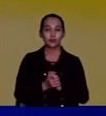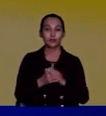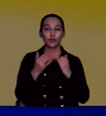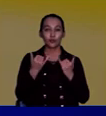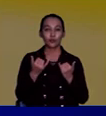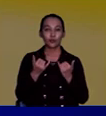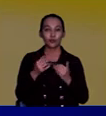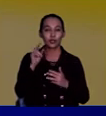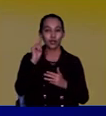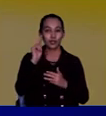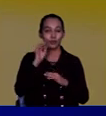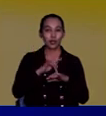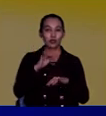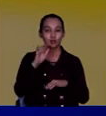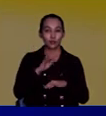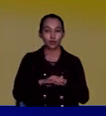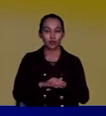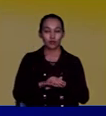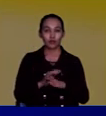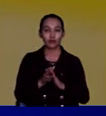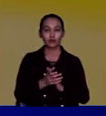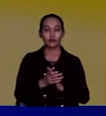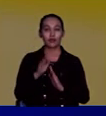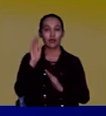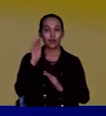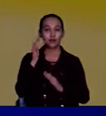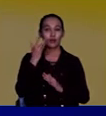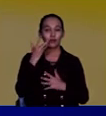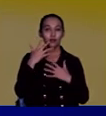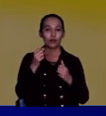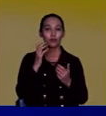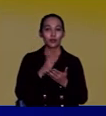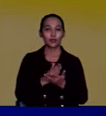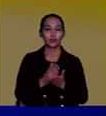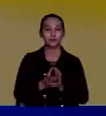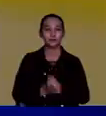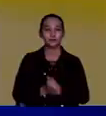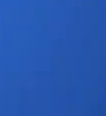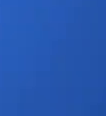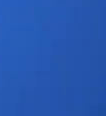bugungi dars mashg'ulotimiz o'z nihoyasiga yetdi. Xayr, salomat bo'ling.